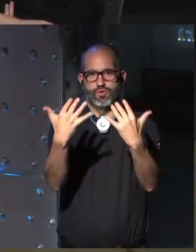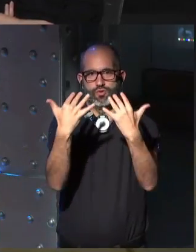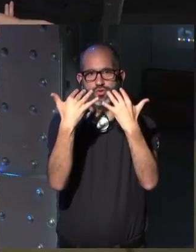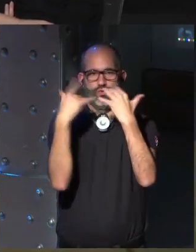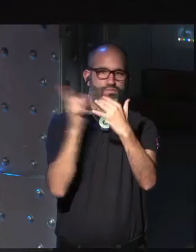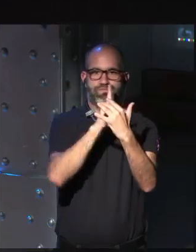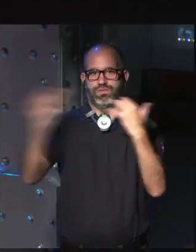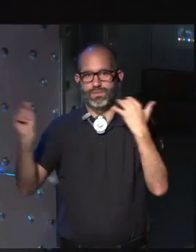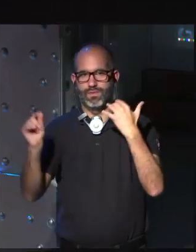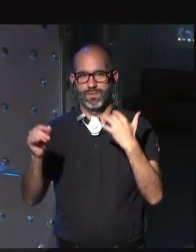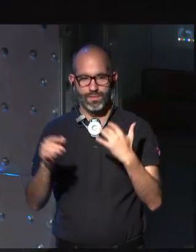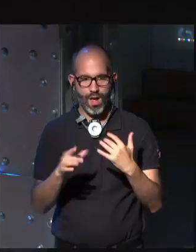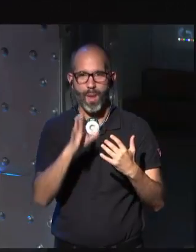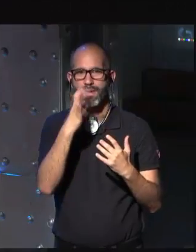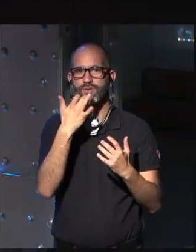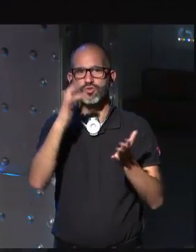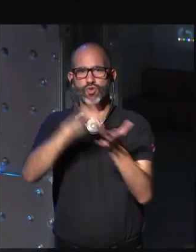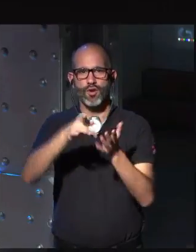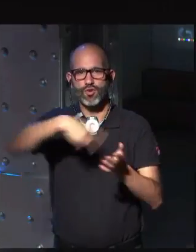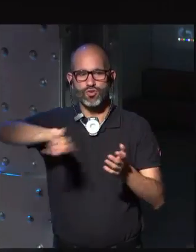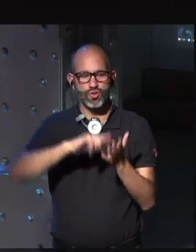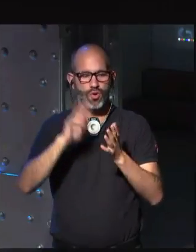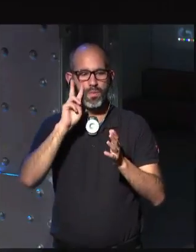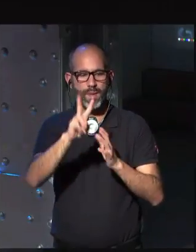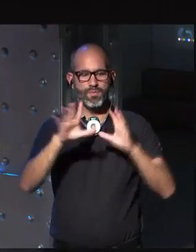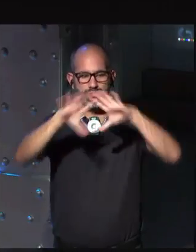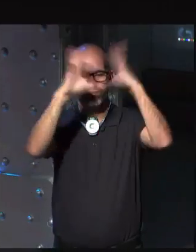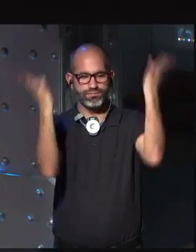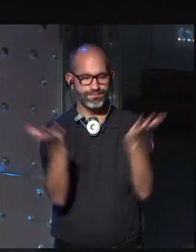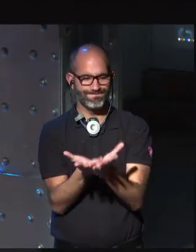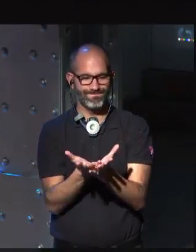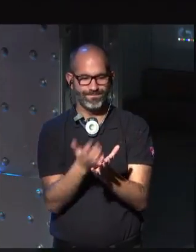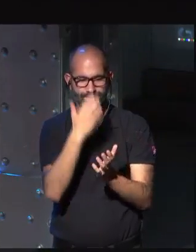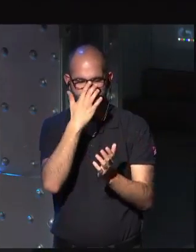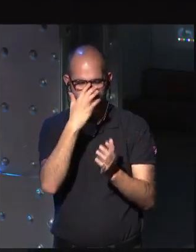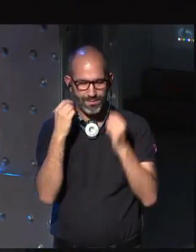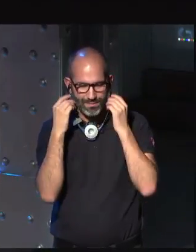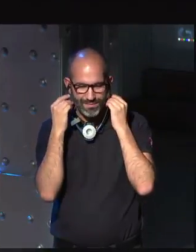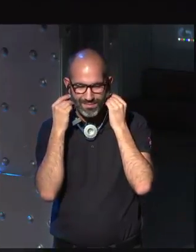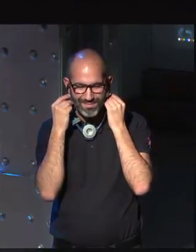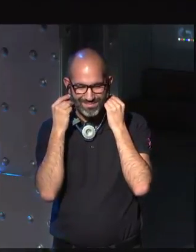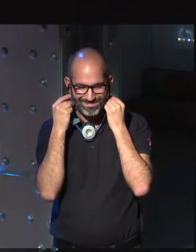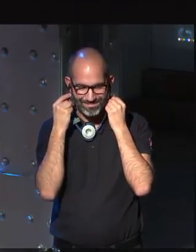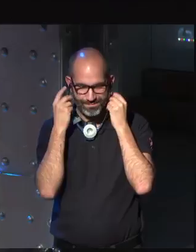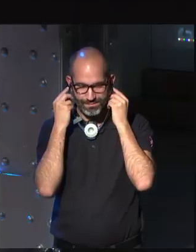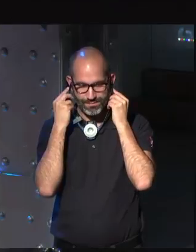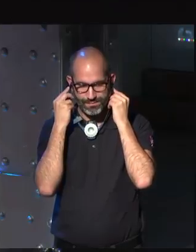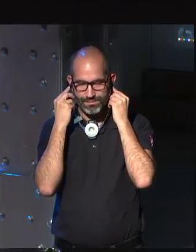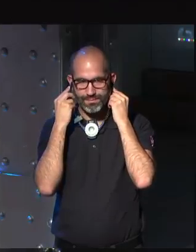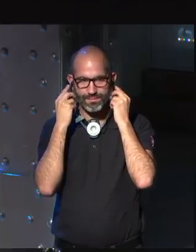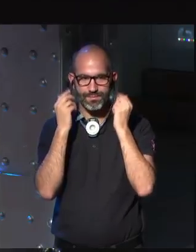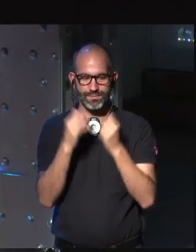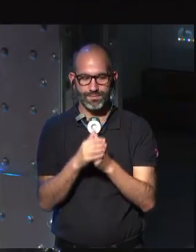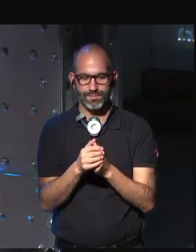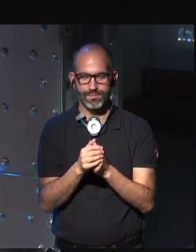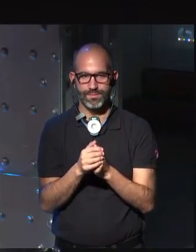we still are wed to this idea of recordings as something that started from, you listen from the beginning and you go to the end, and it's supposed to sound seamless.